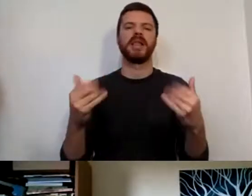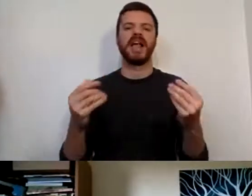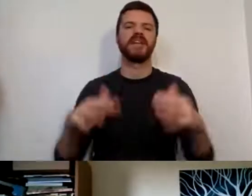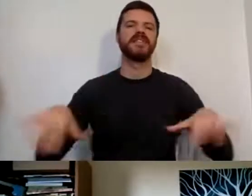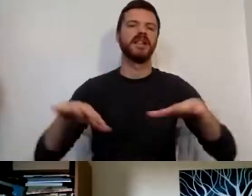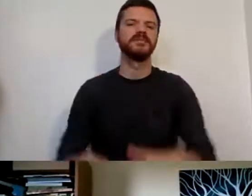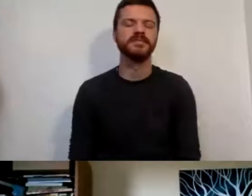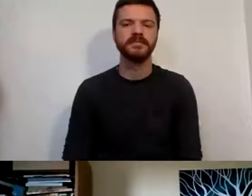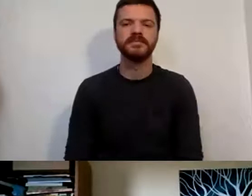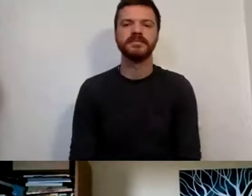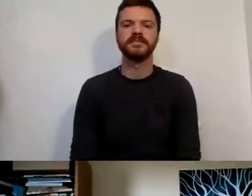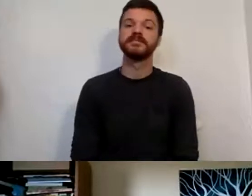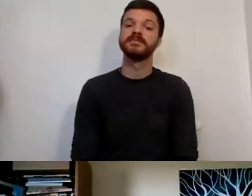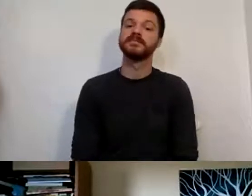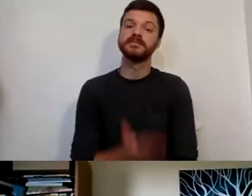Thank you.